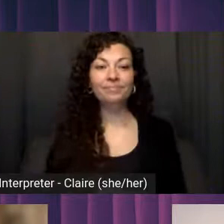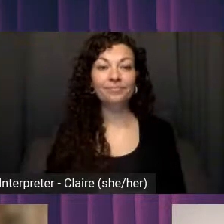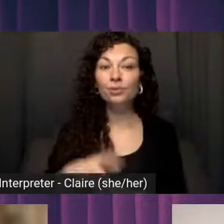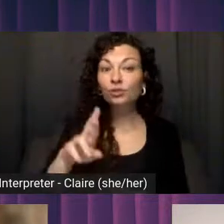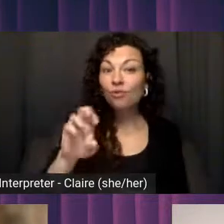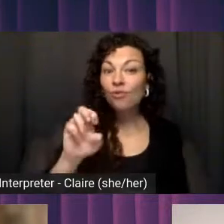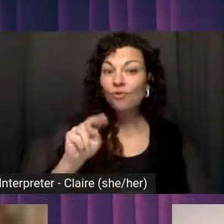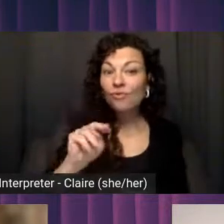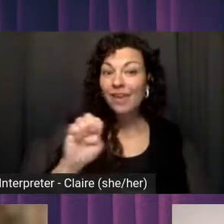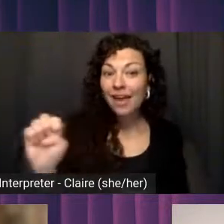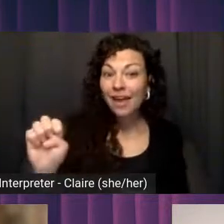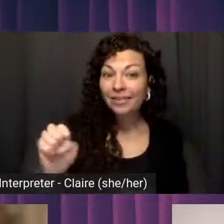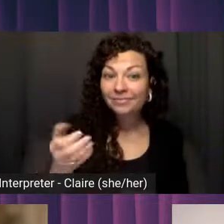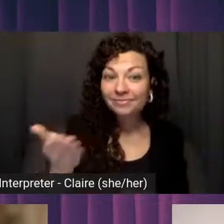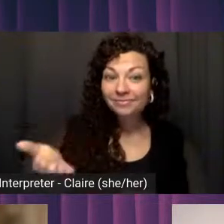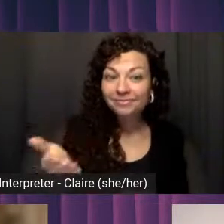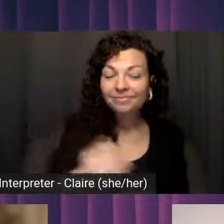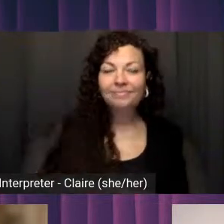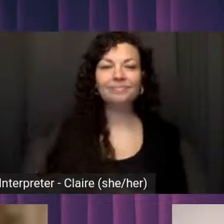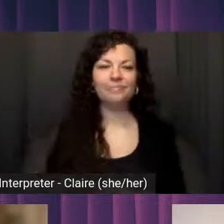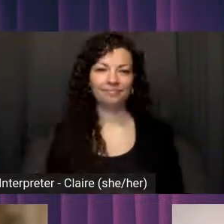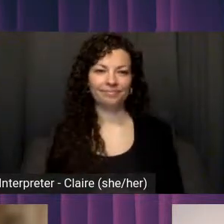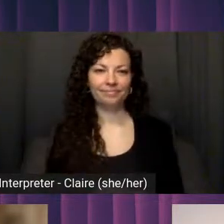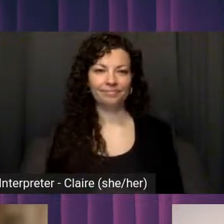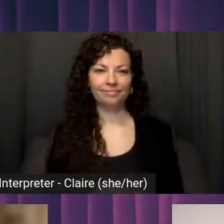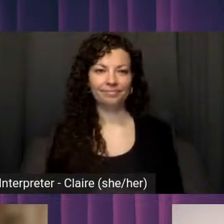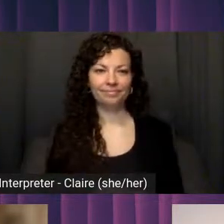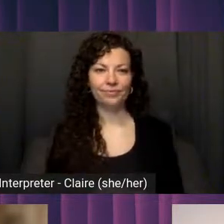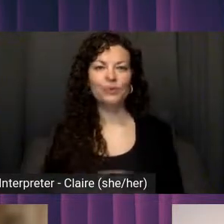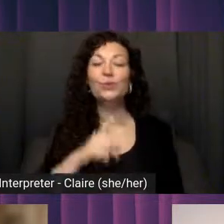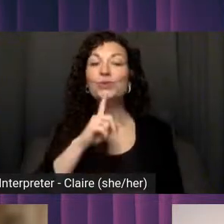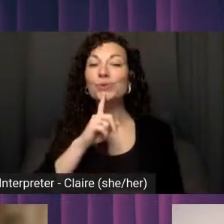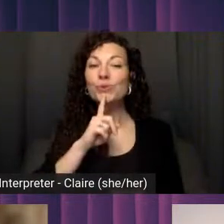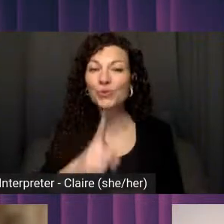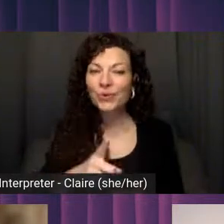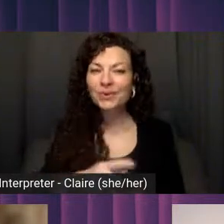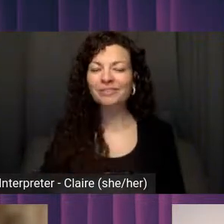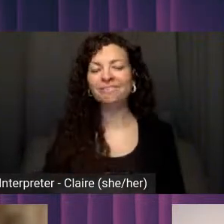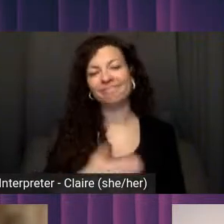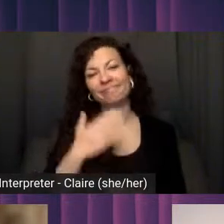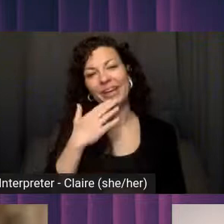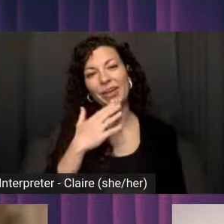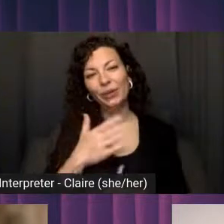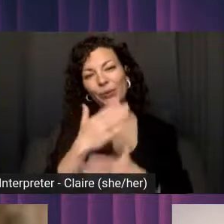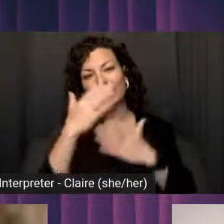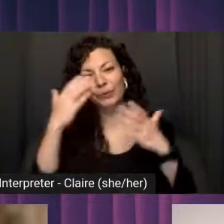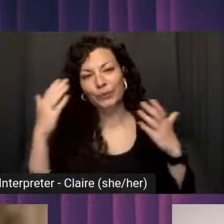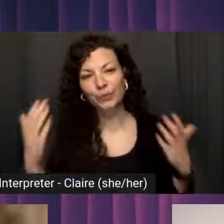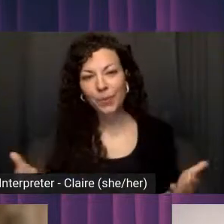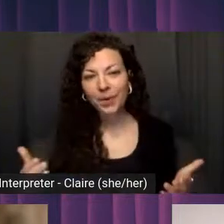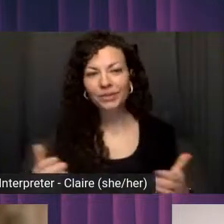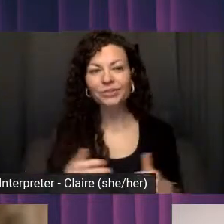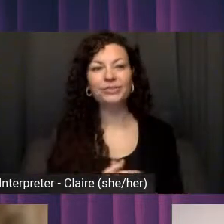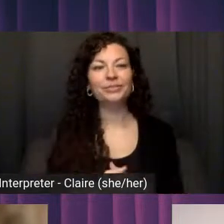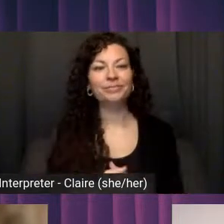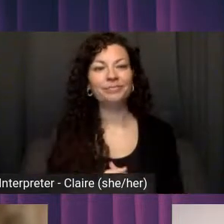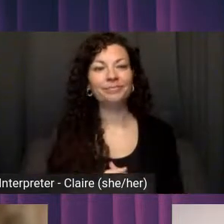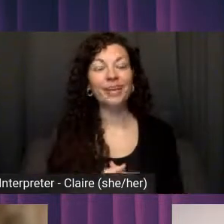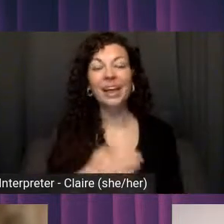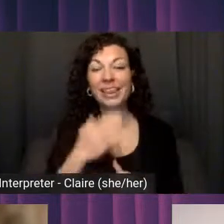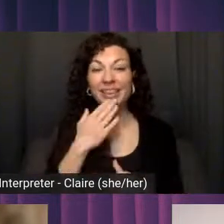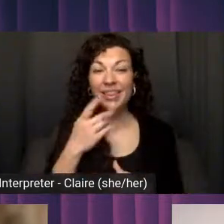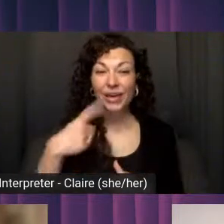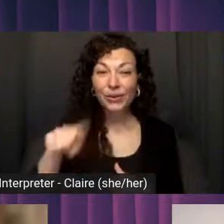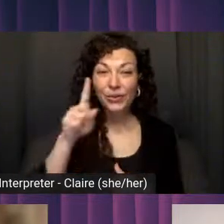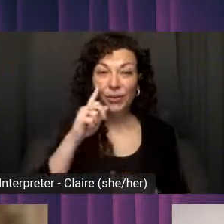first? Sure. Thank you so much, Melissa, and thank you so much to the theater for having